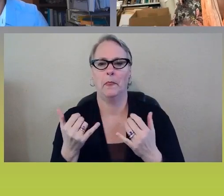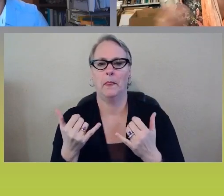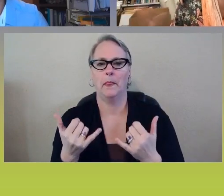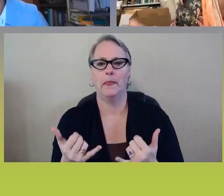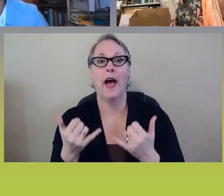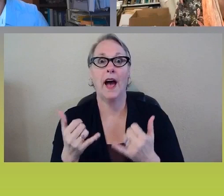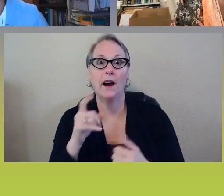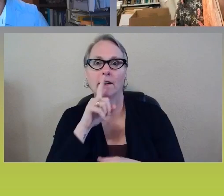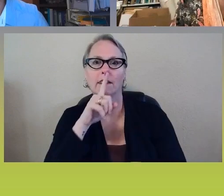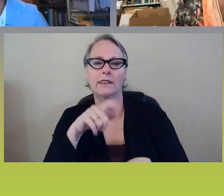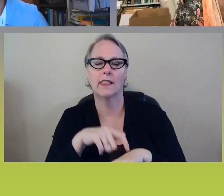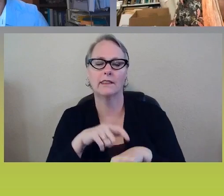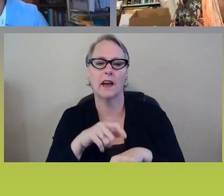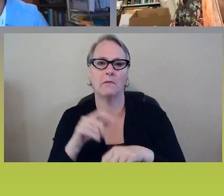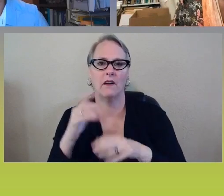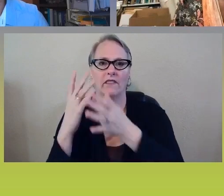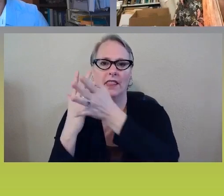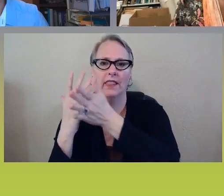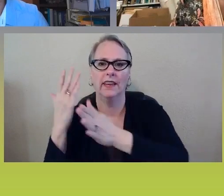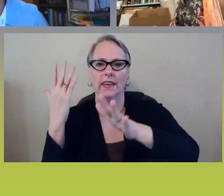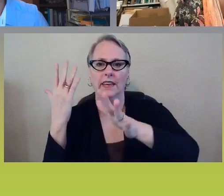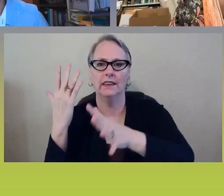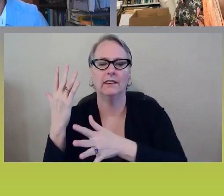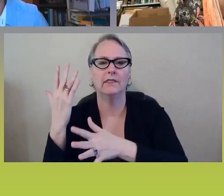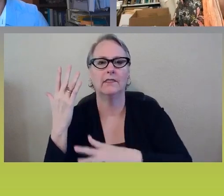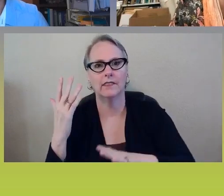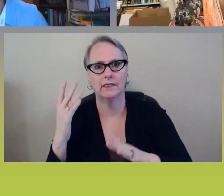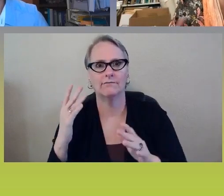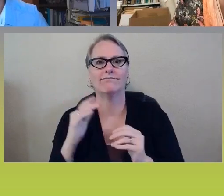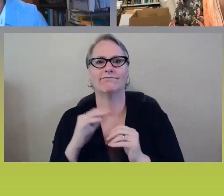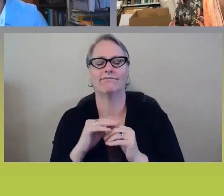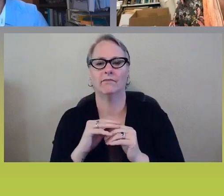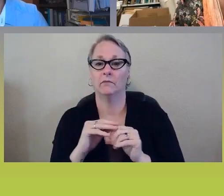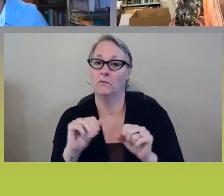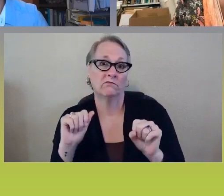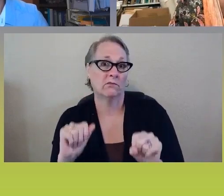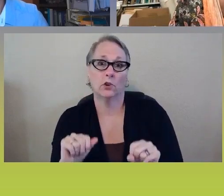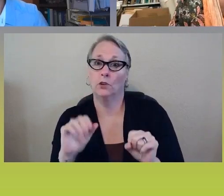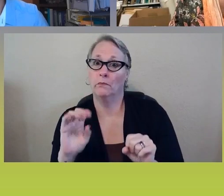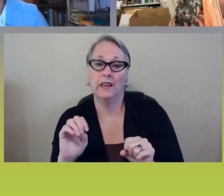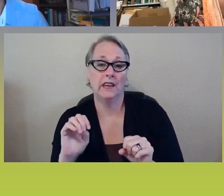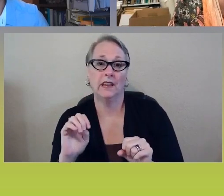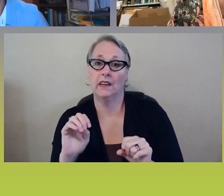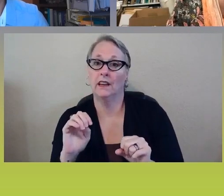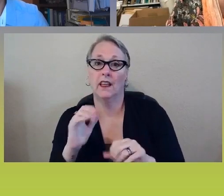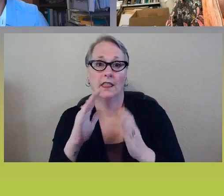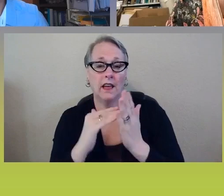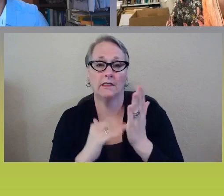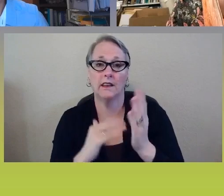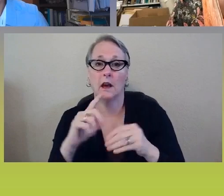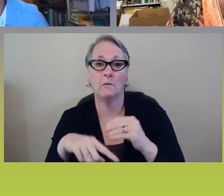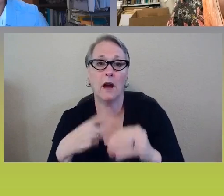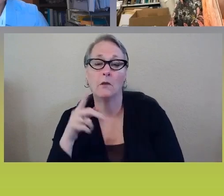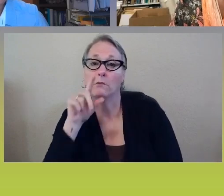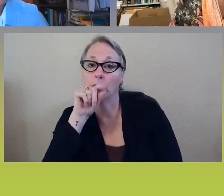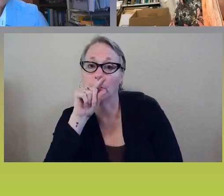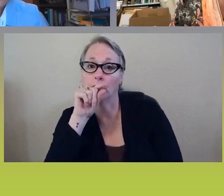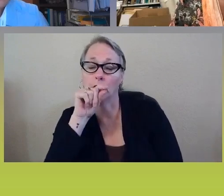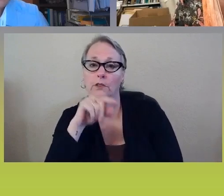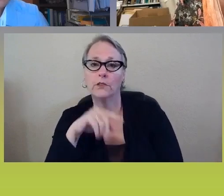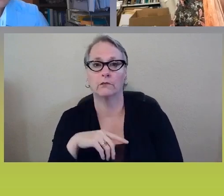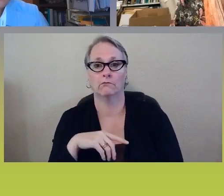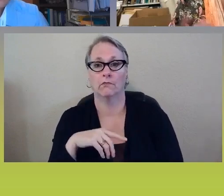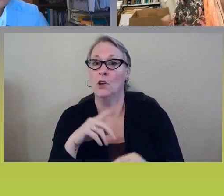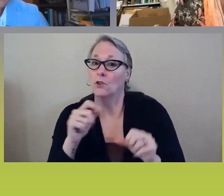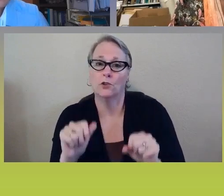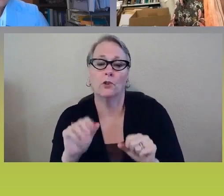leaves, dropping and all of that. But it could be about birds, or it could be about sounds.